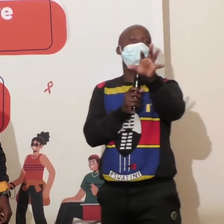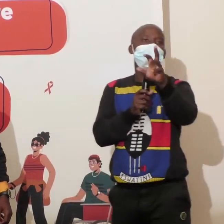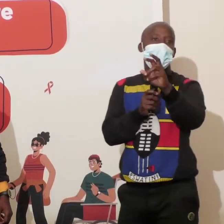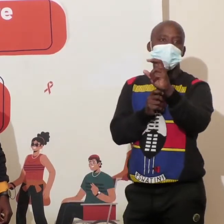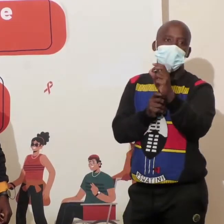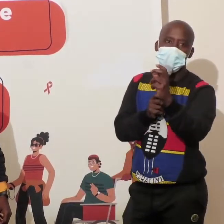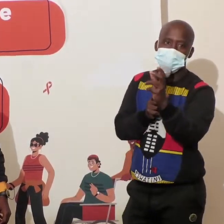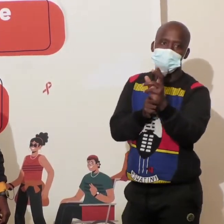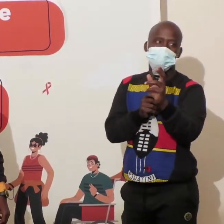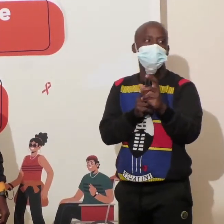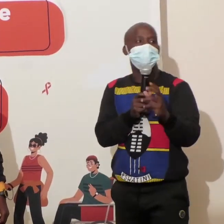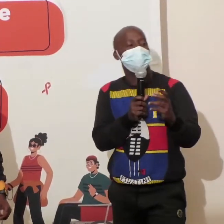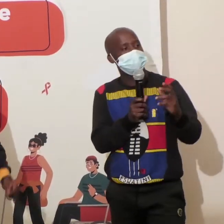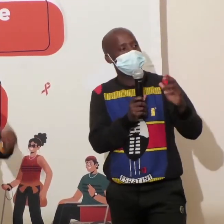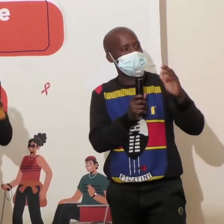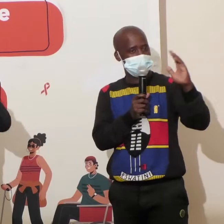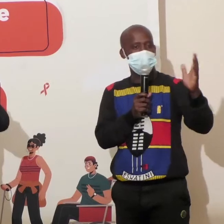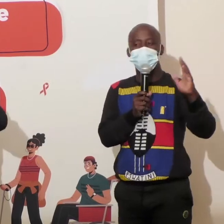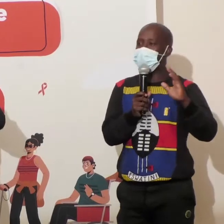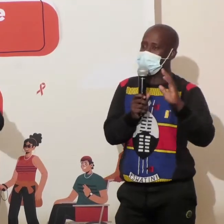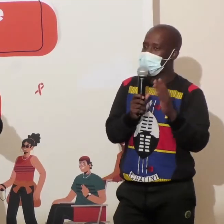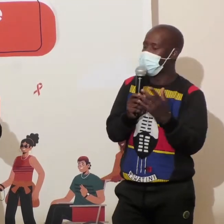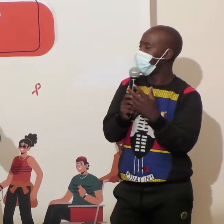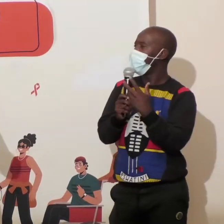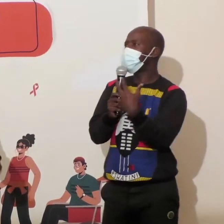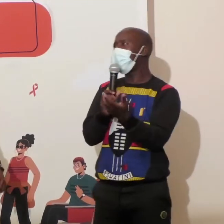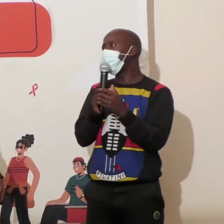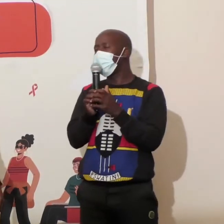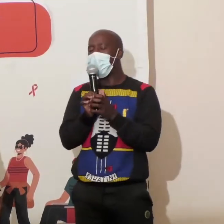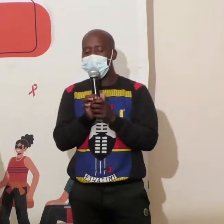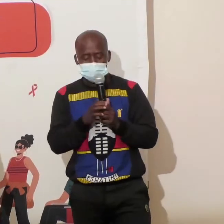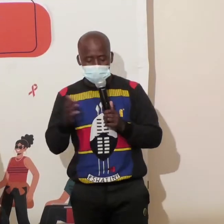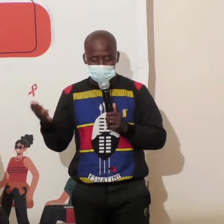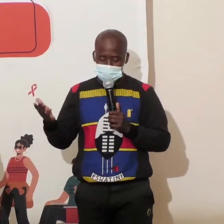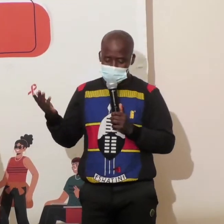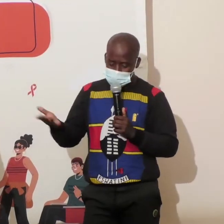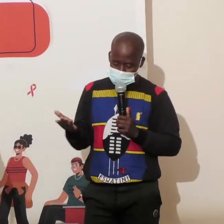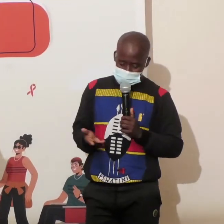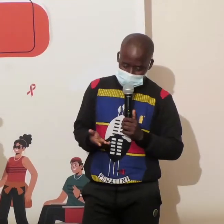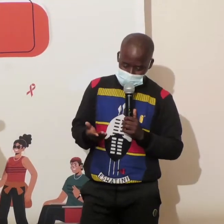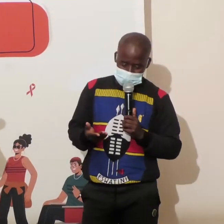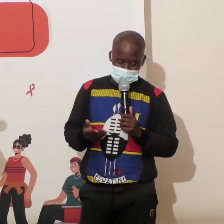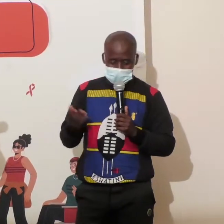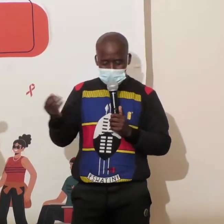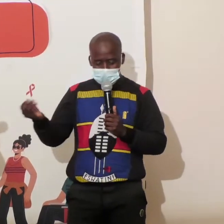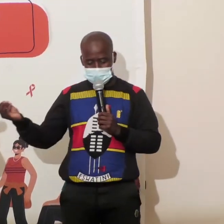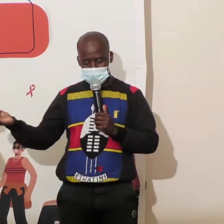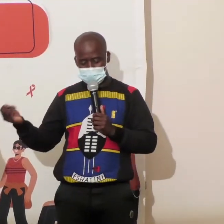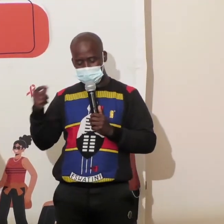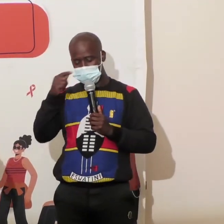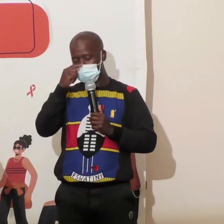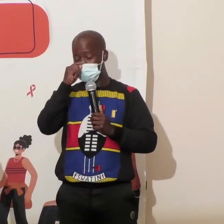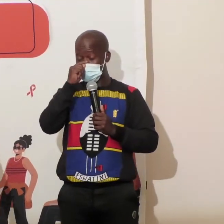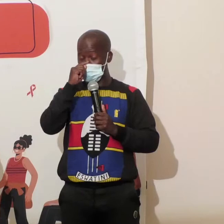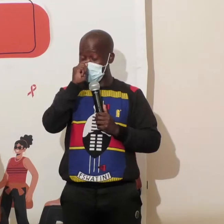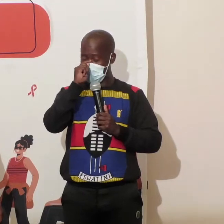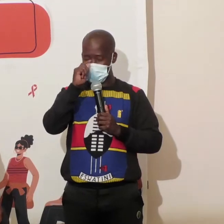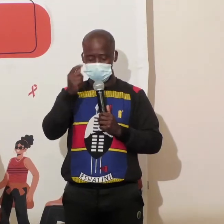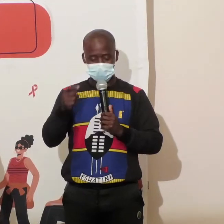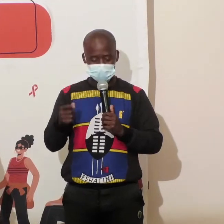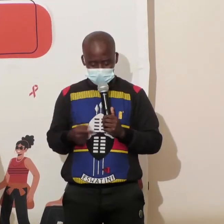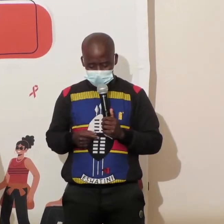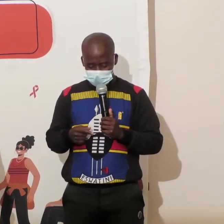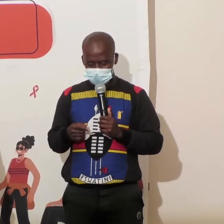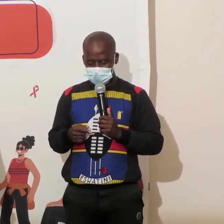Ahleko lemona ngiyalathi ngiya understand futhi. Besikhuluma ndaqhubeka. Siyakhuluma ngithi ku dokotela uyabona